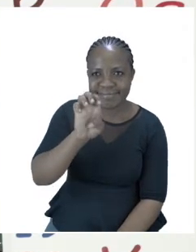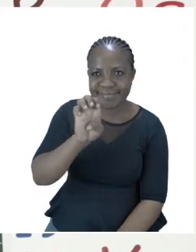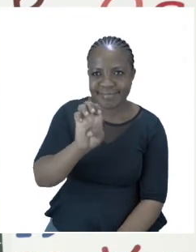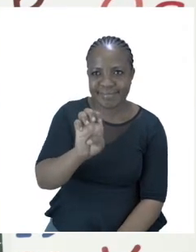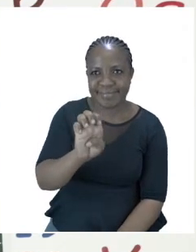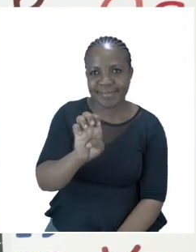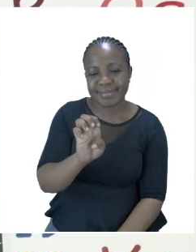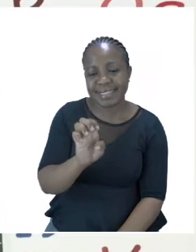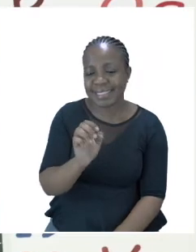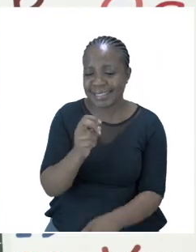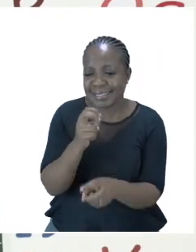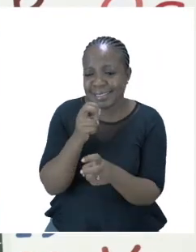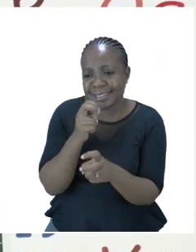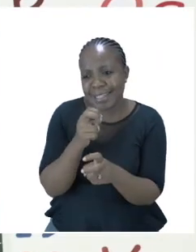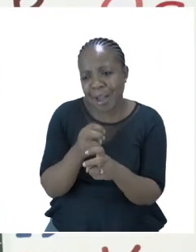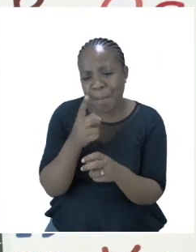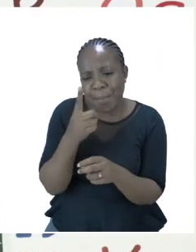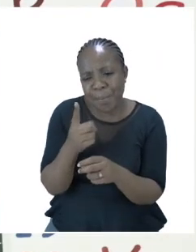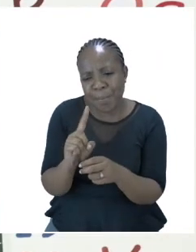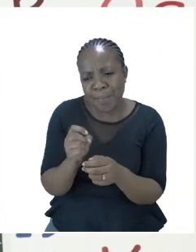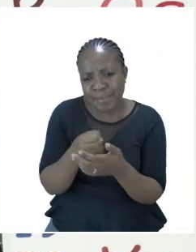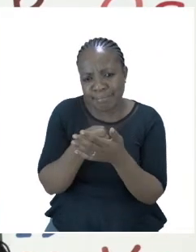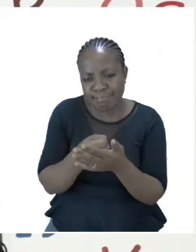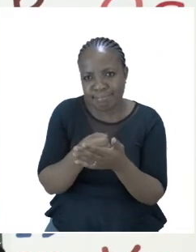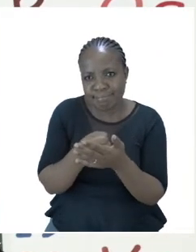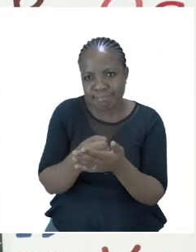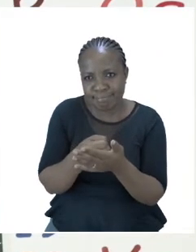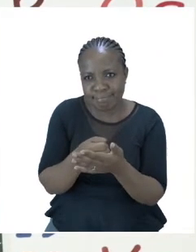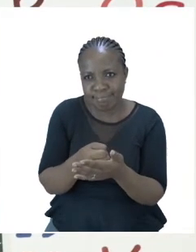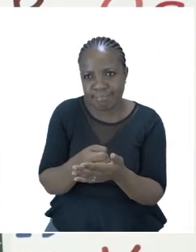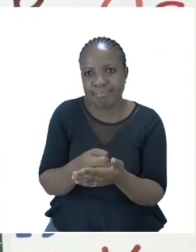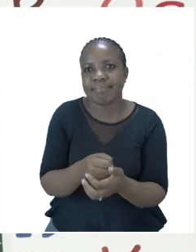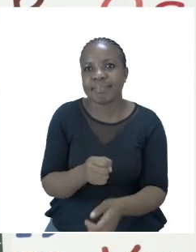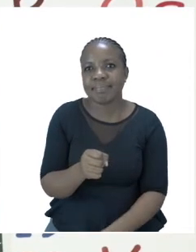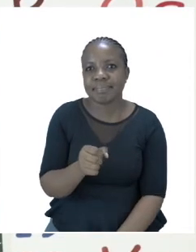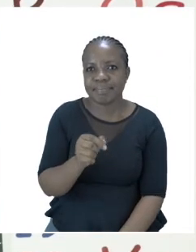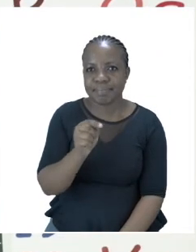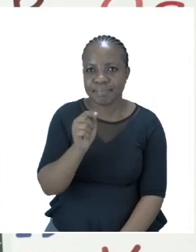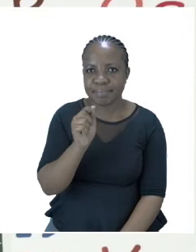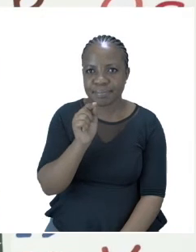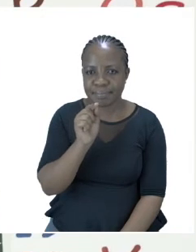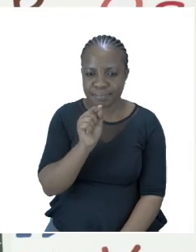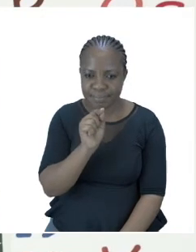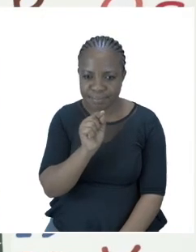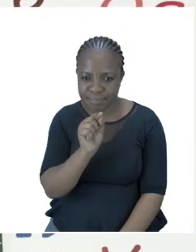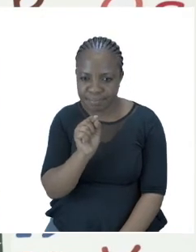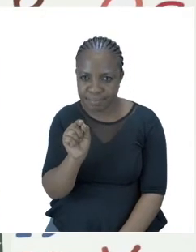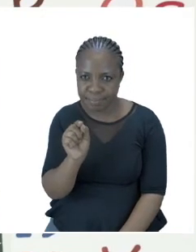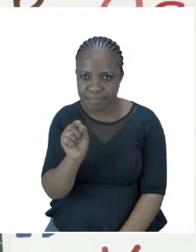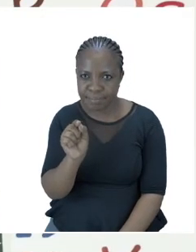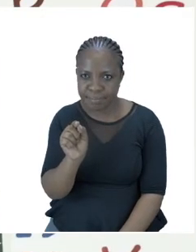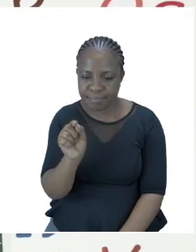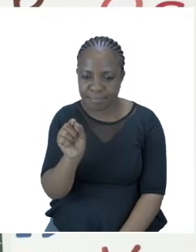in the middle between the dotted line and the bottom line. So we start with a straight line